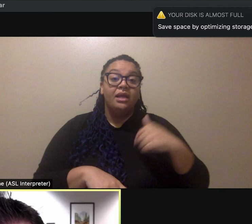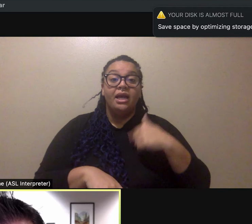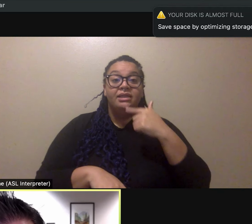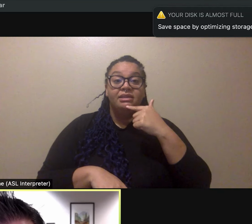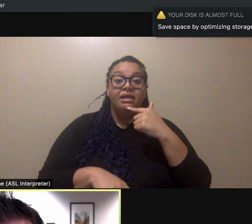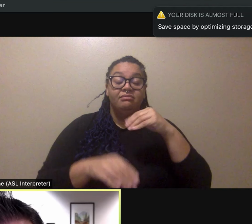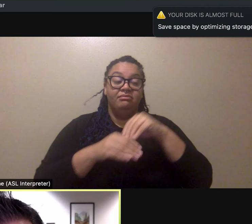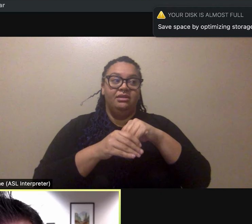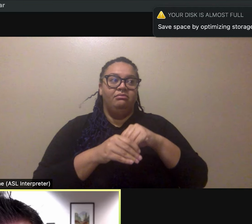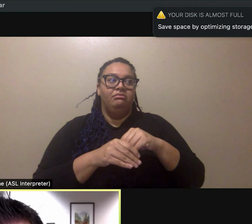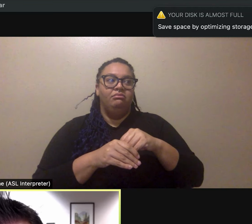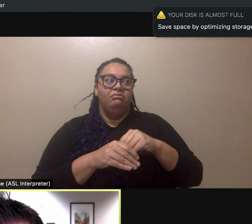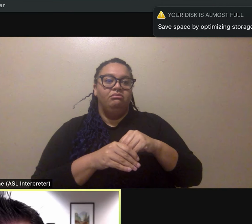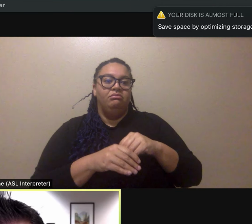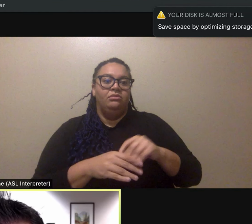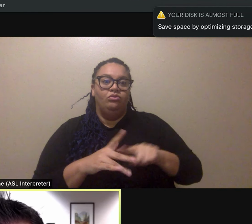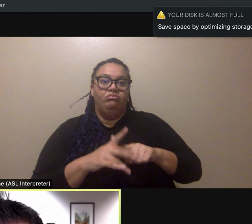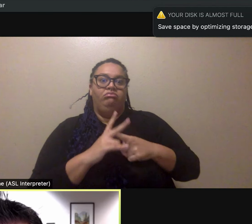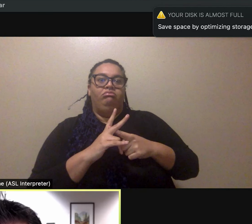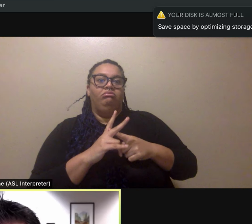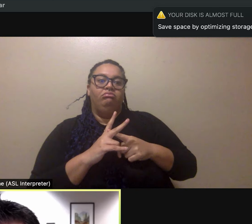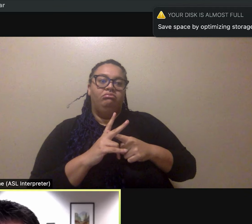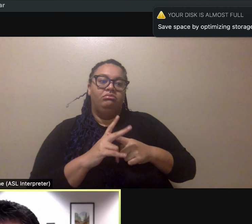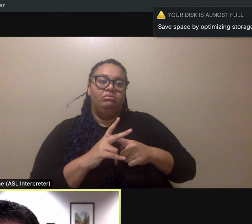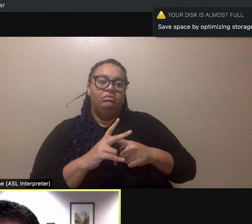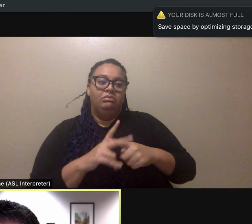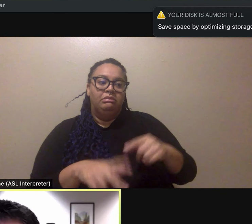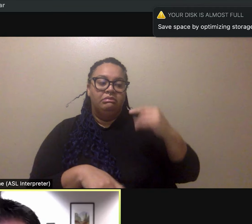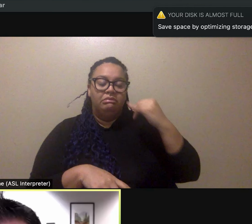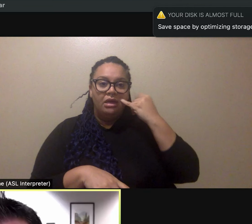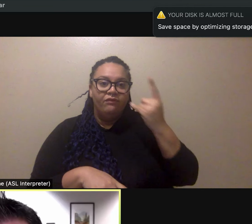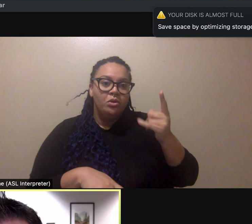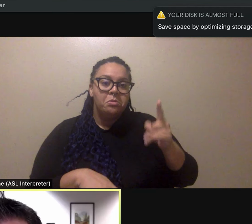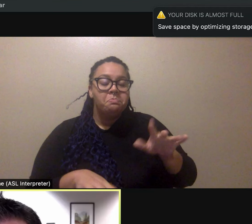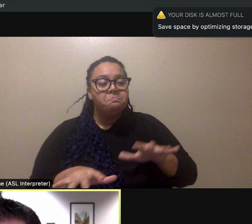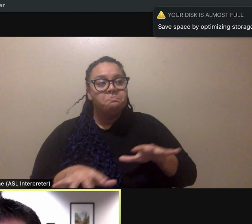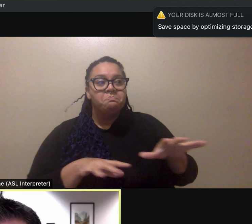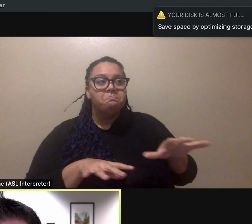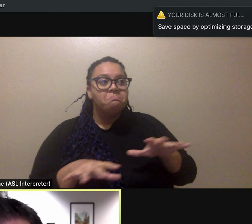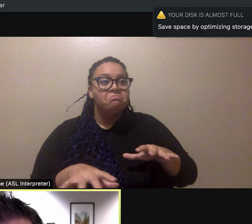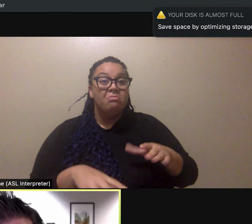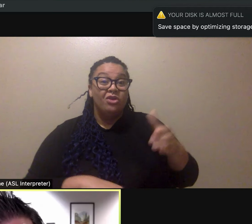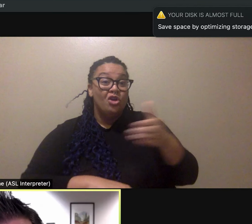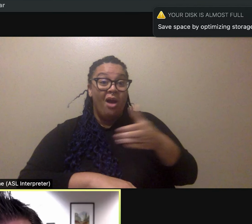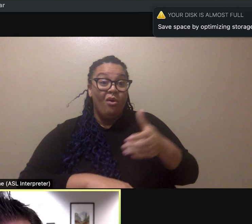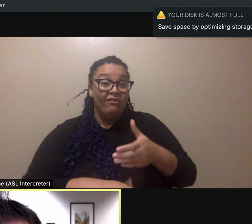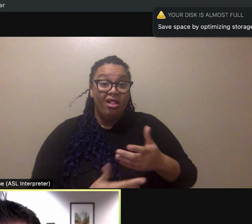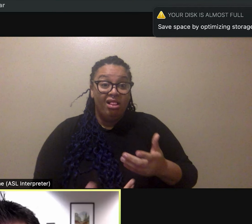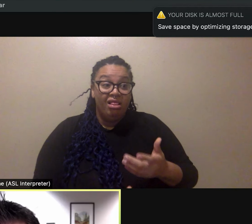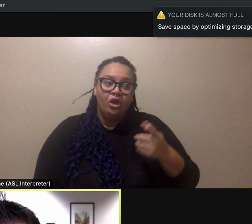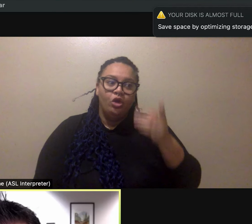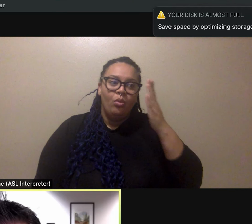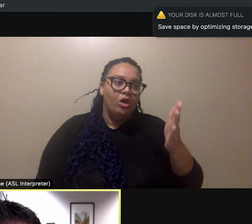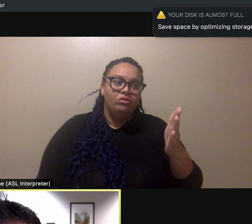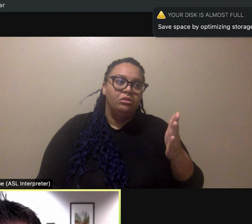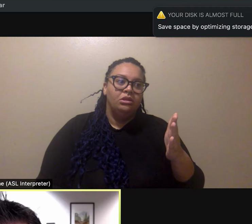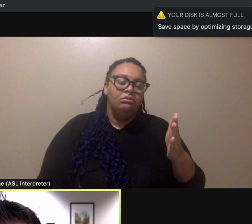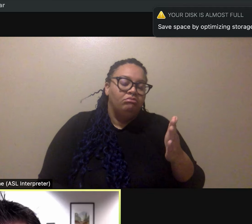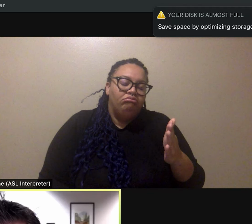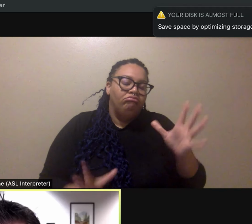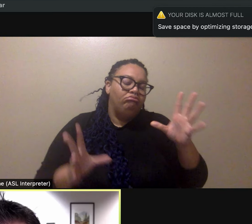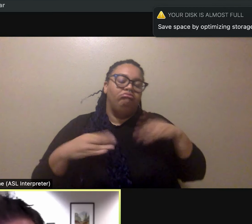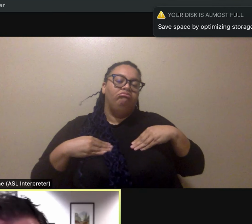by the system itself. You just you acquiesce to it, and it's so powerful that you just kind of give in to it. And